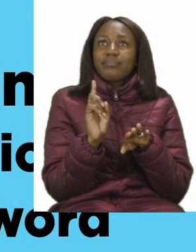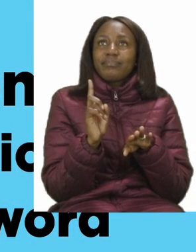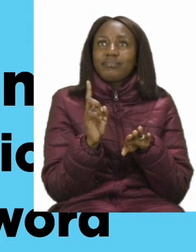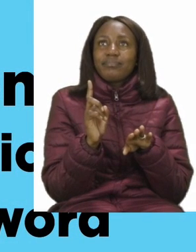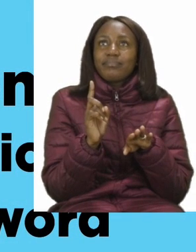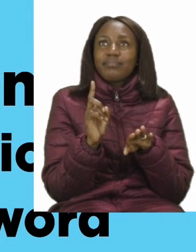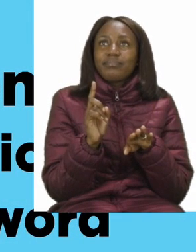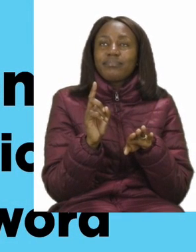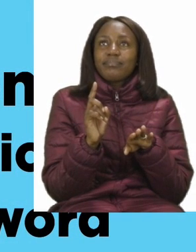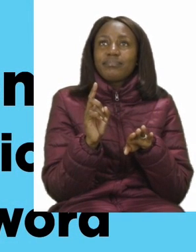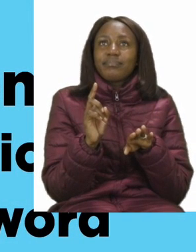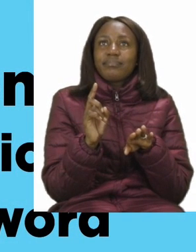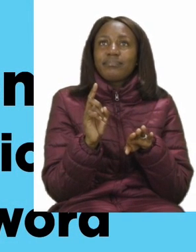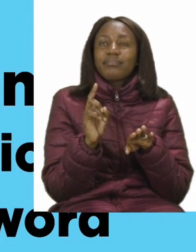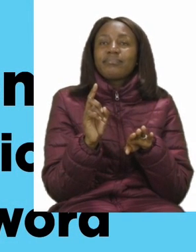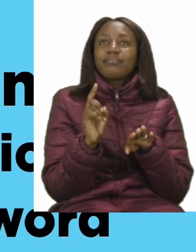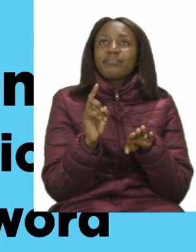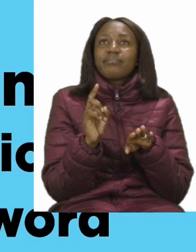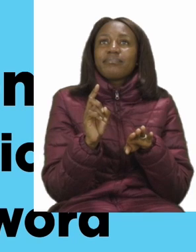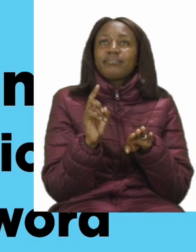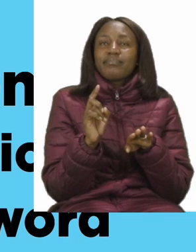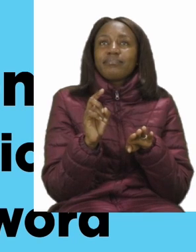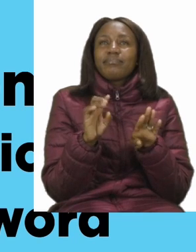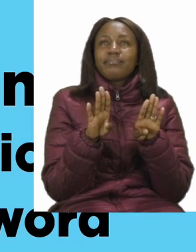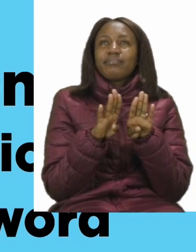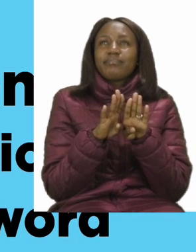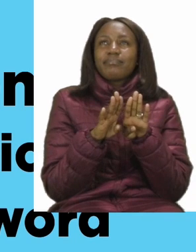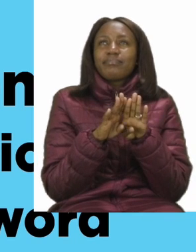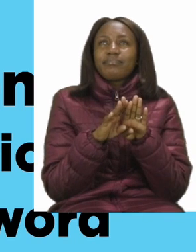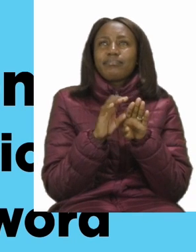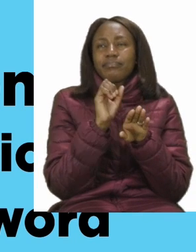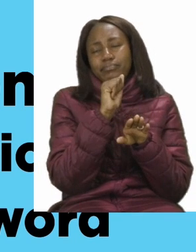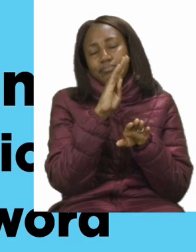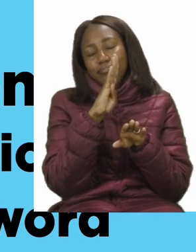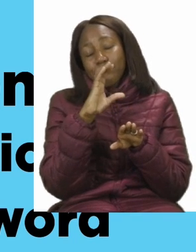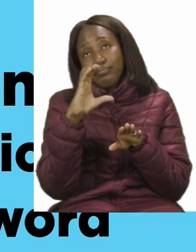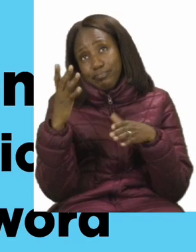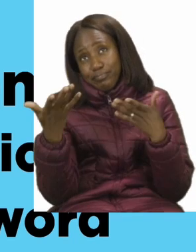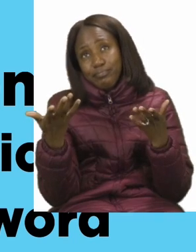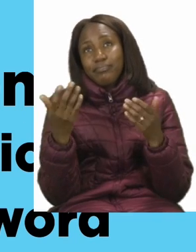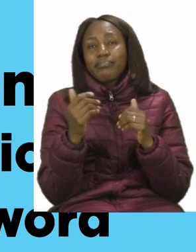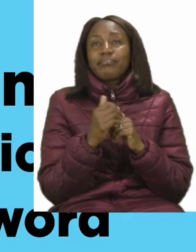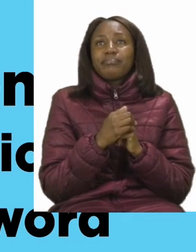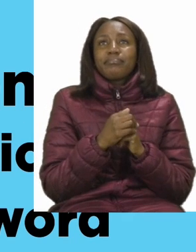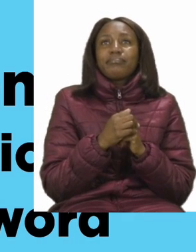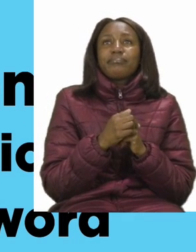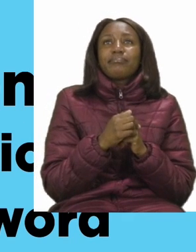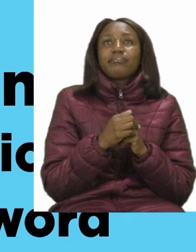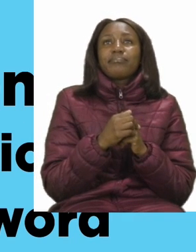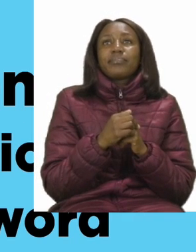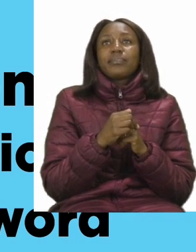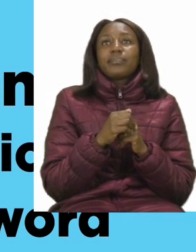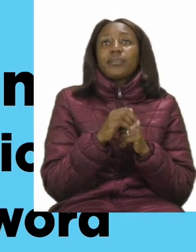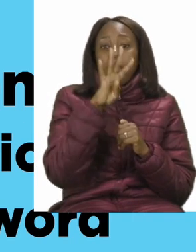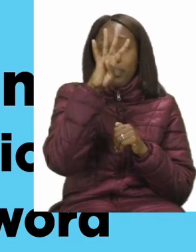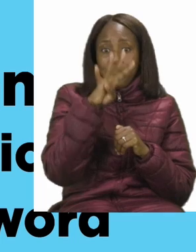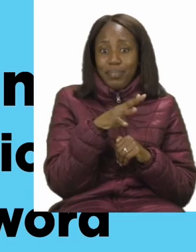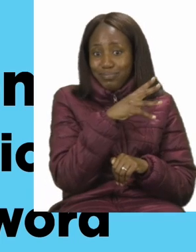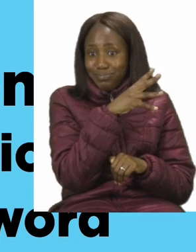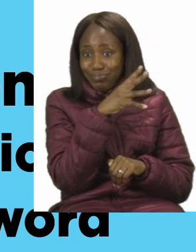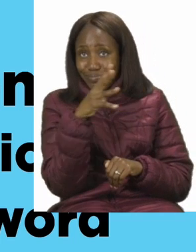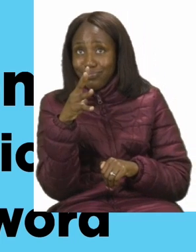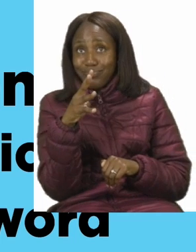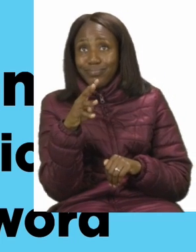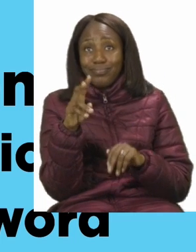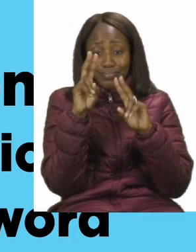today? Our lesson today will be about phonics. We're going to do a crossword